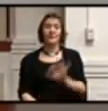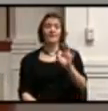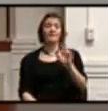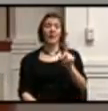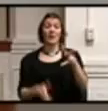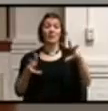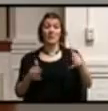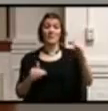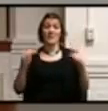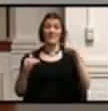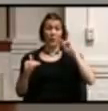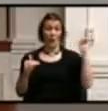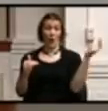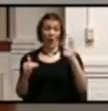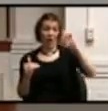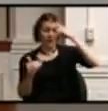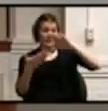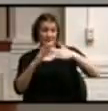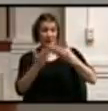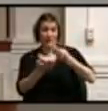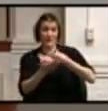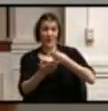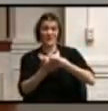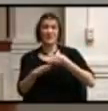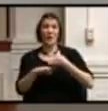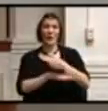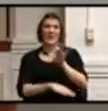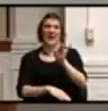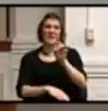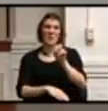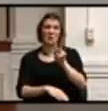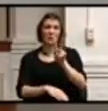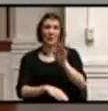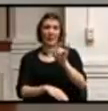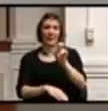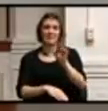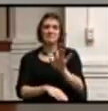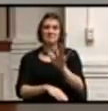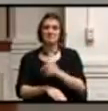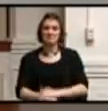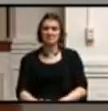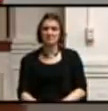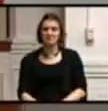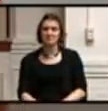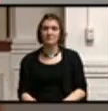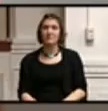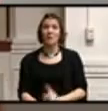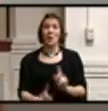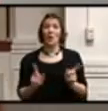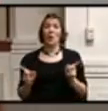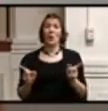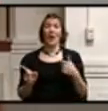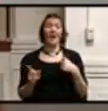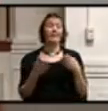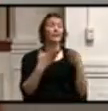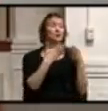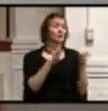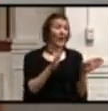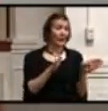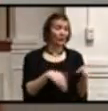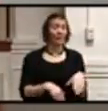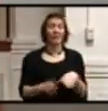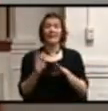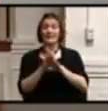balance for all governmental funds was just over $8.2 million. And you can see we have the general fund, we have our